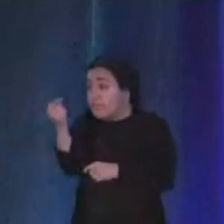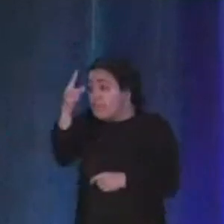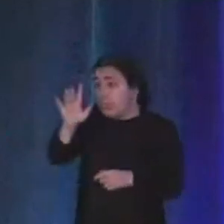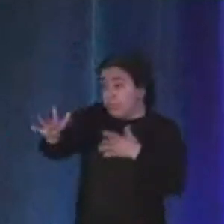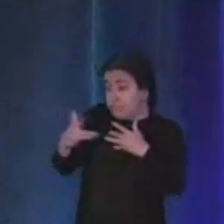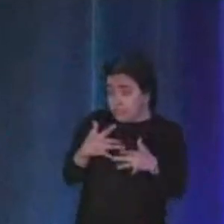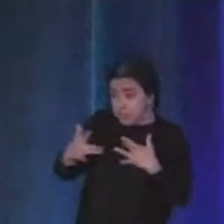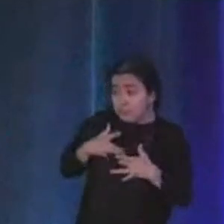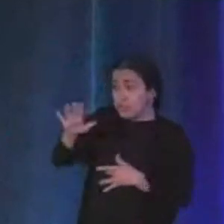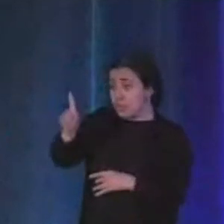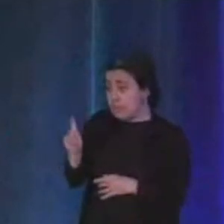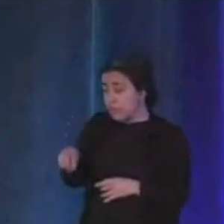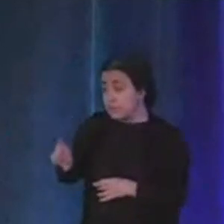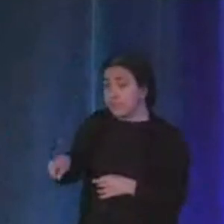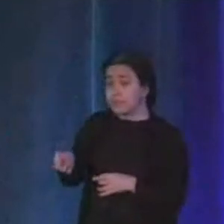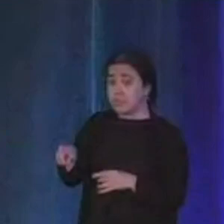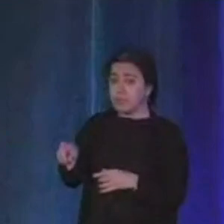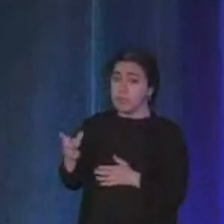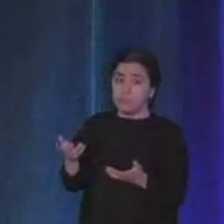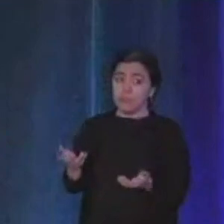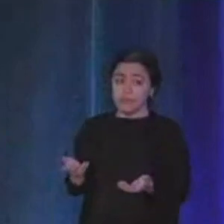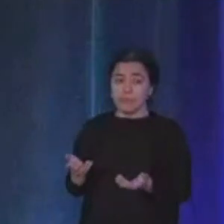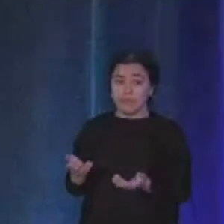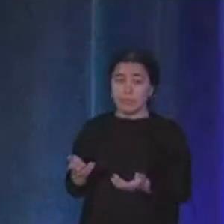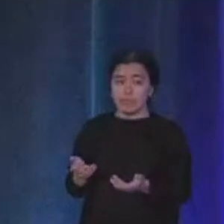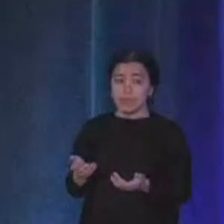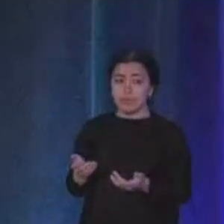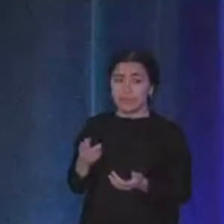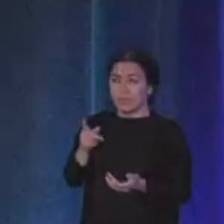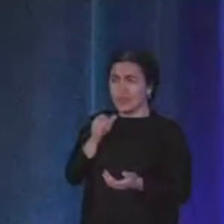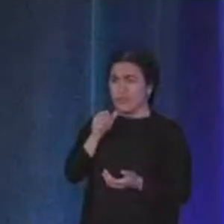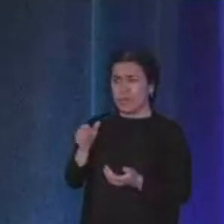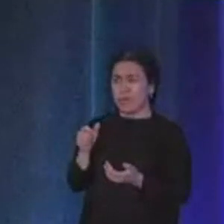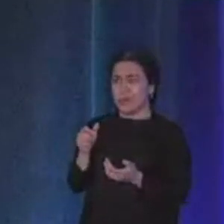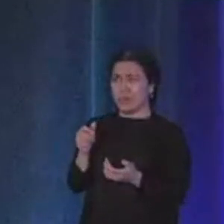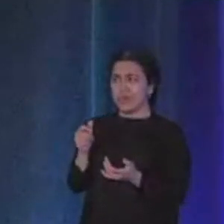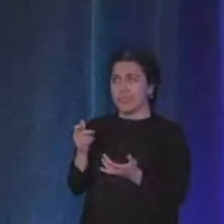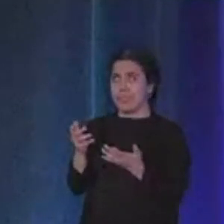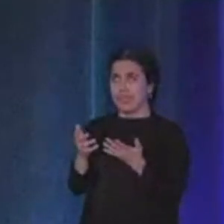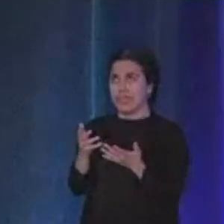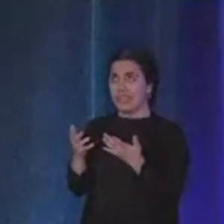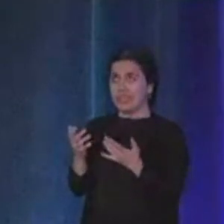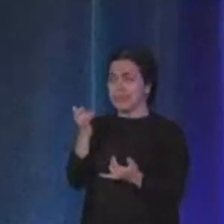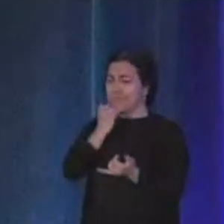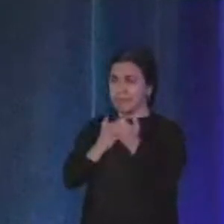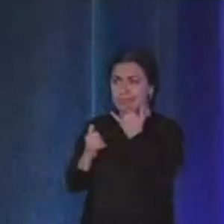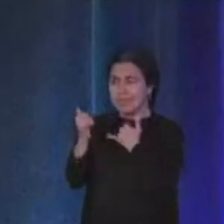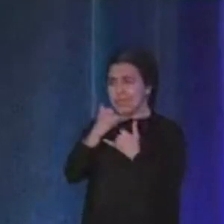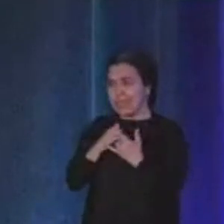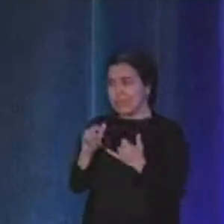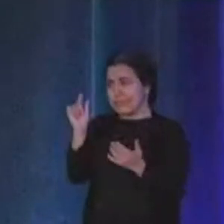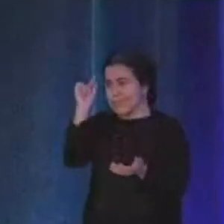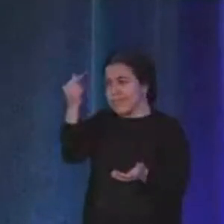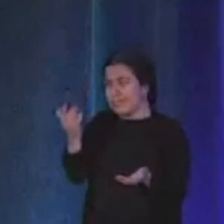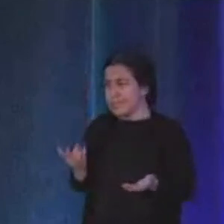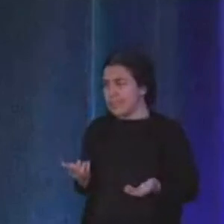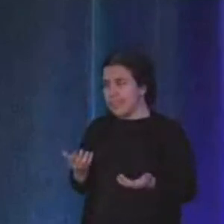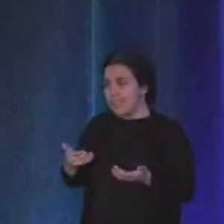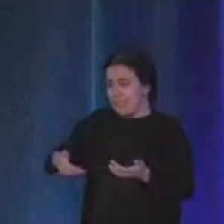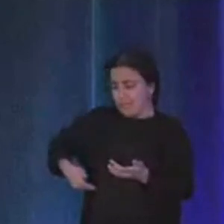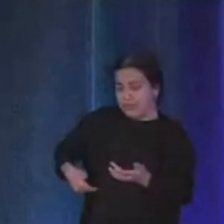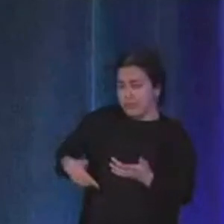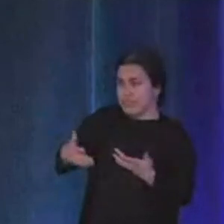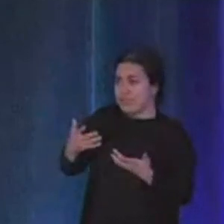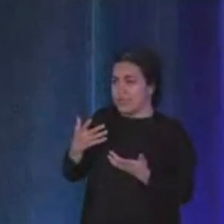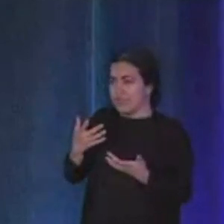concerns and the needs, you won't make so many dumb mistakes because intuitively you just would